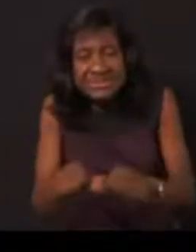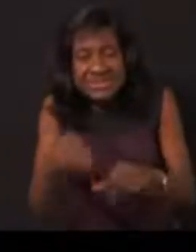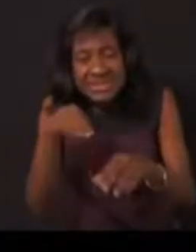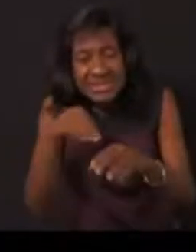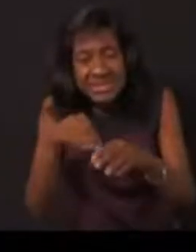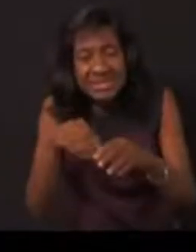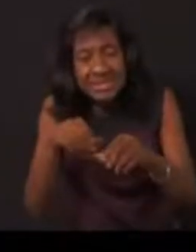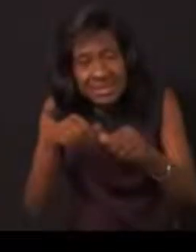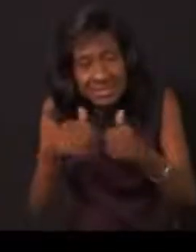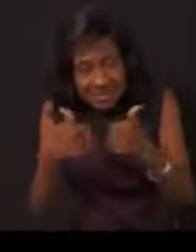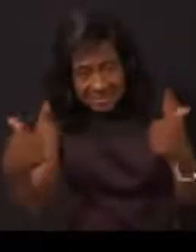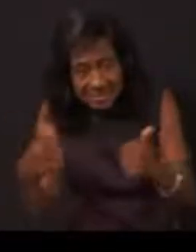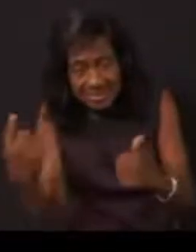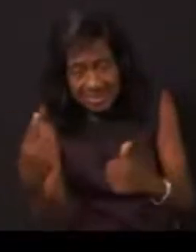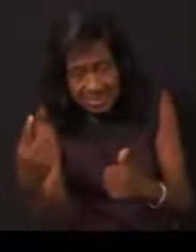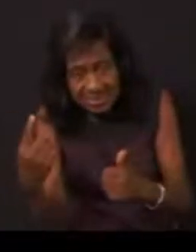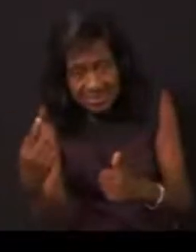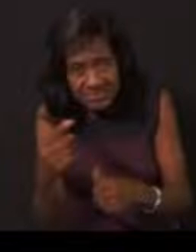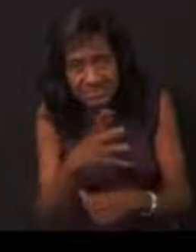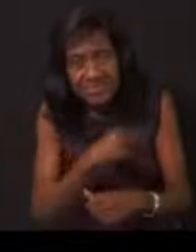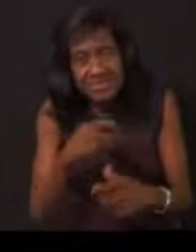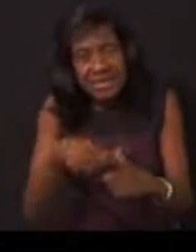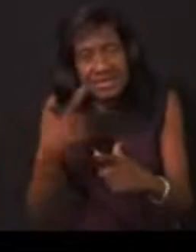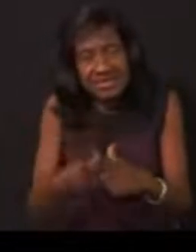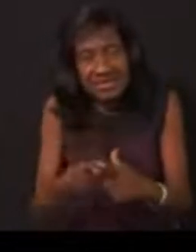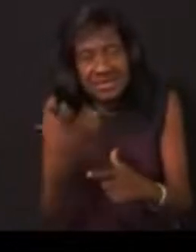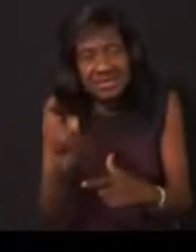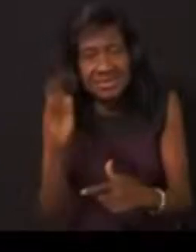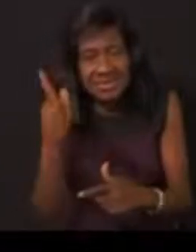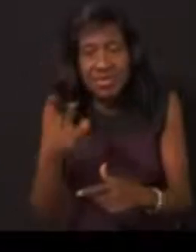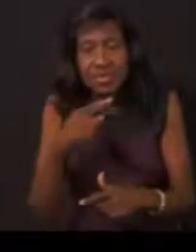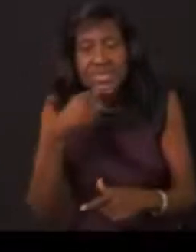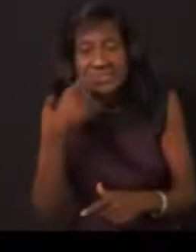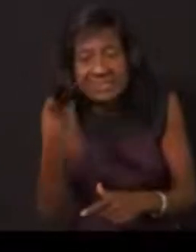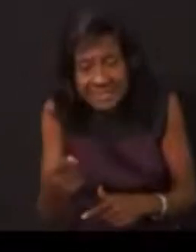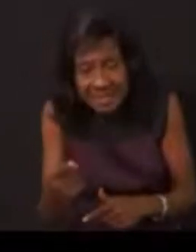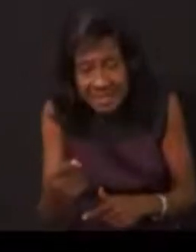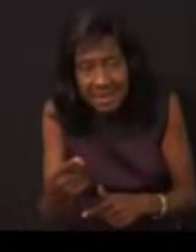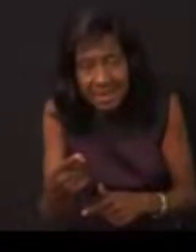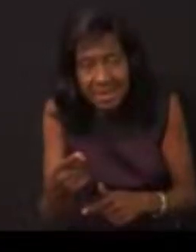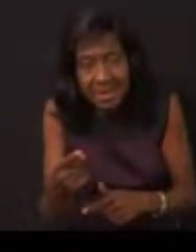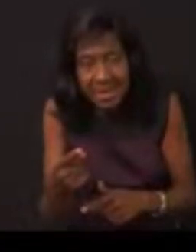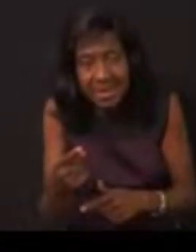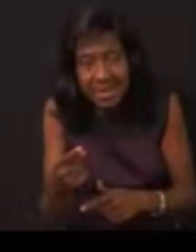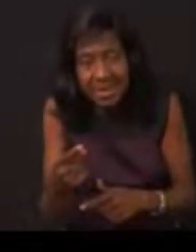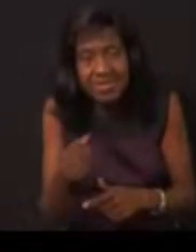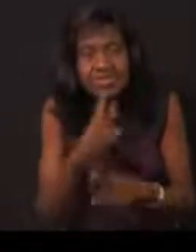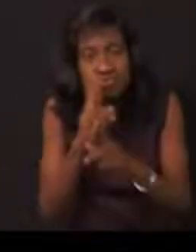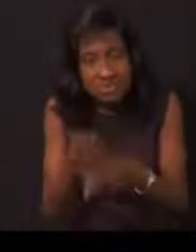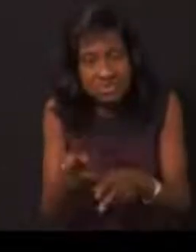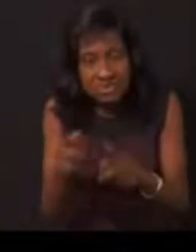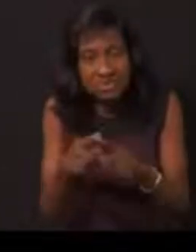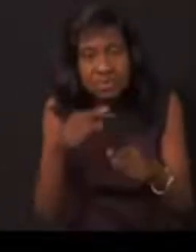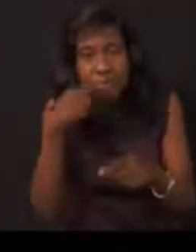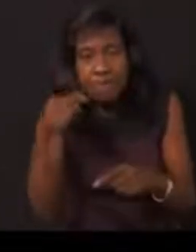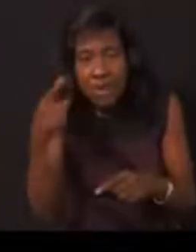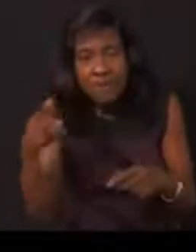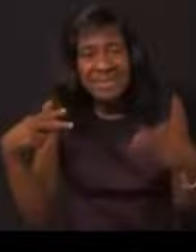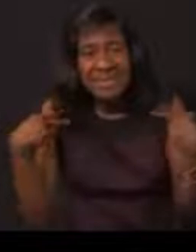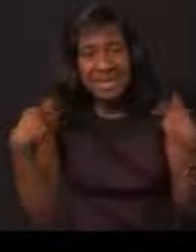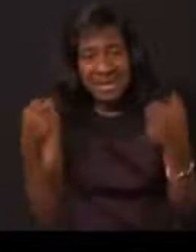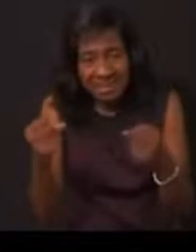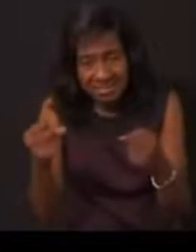required to report those test results to public health. I